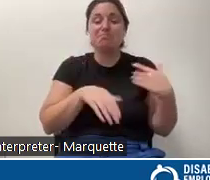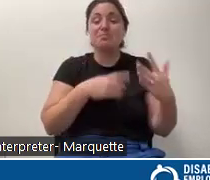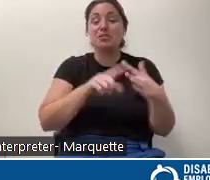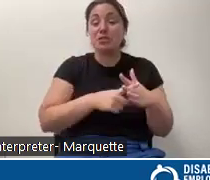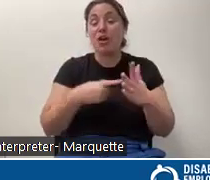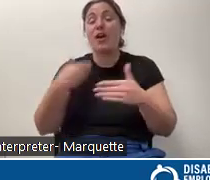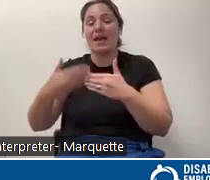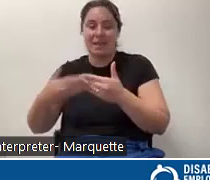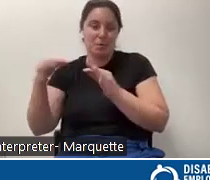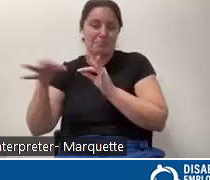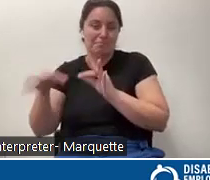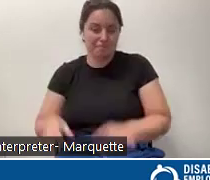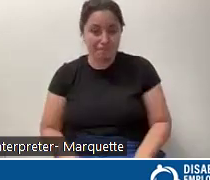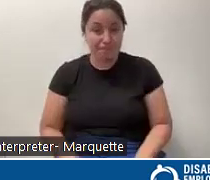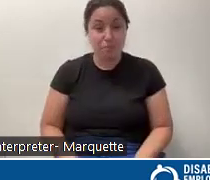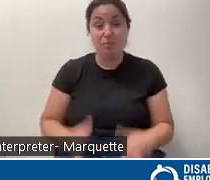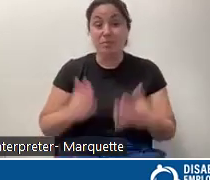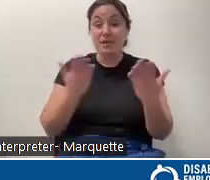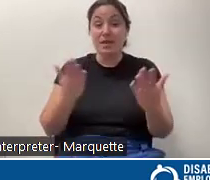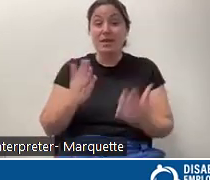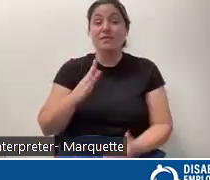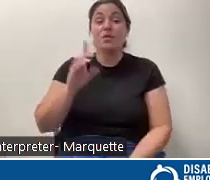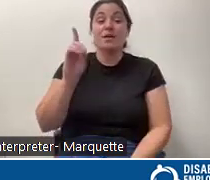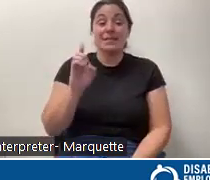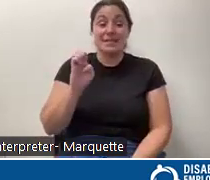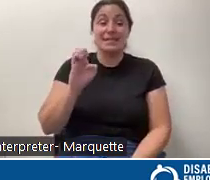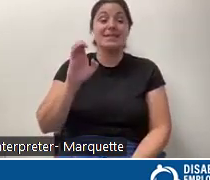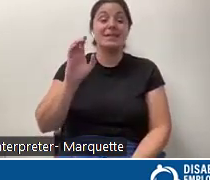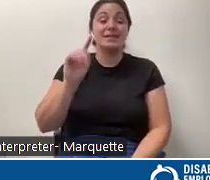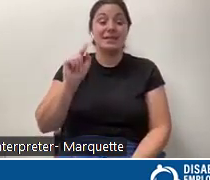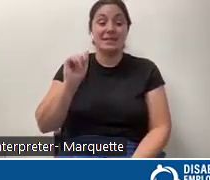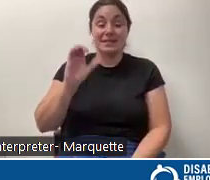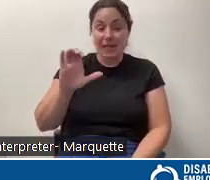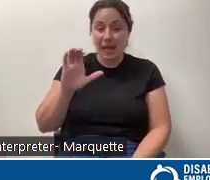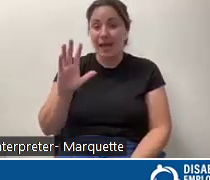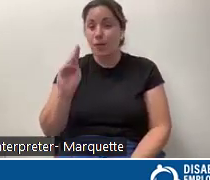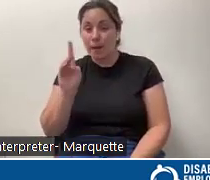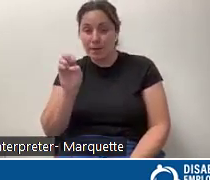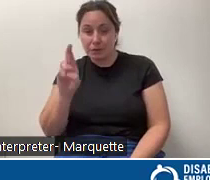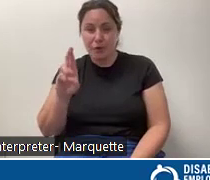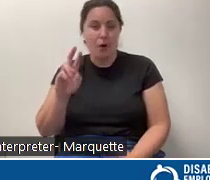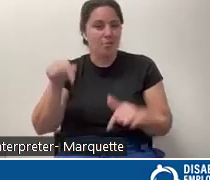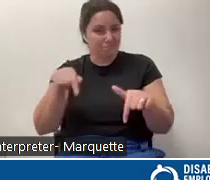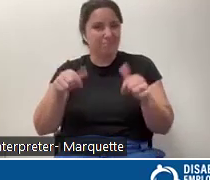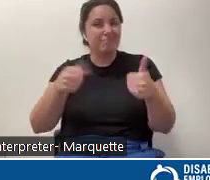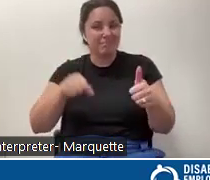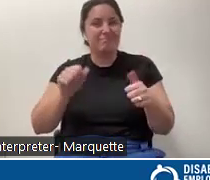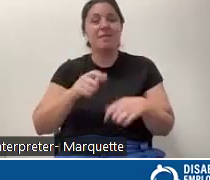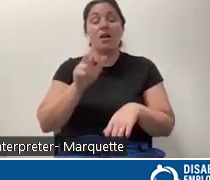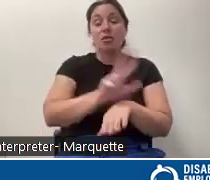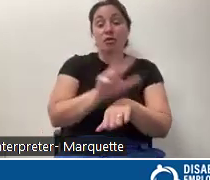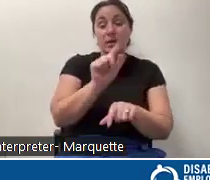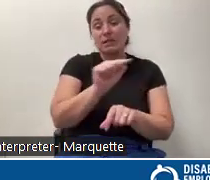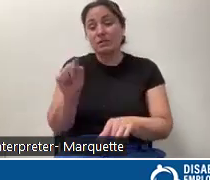DETAC National Community of Practice webinar today, you're in the right place, and this will run from about 3 o'clock to